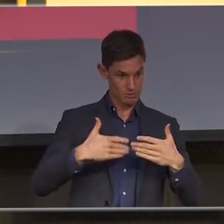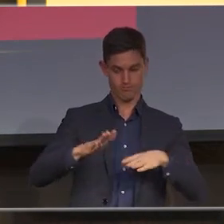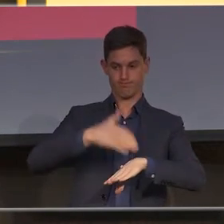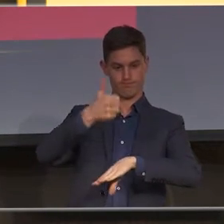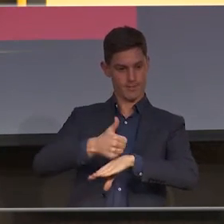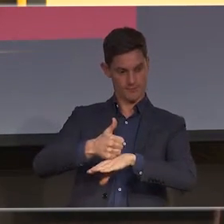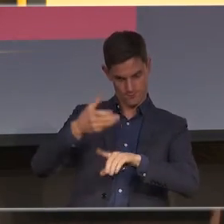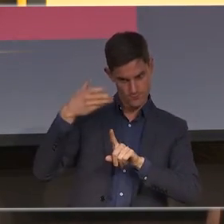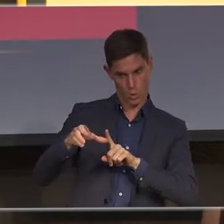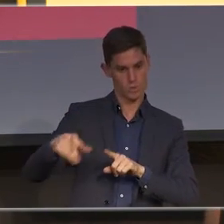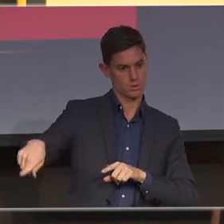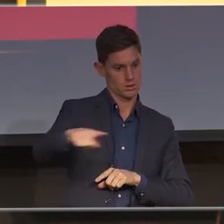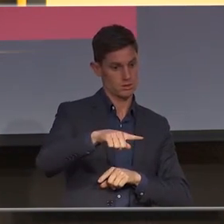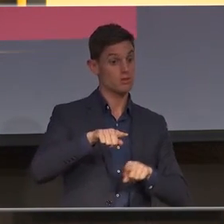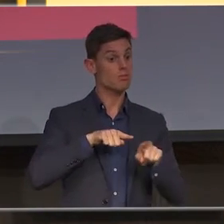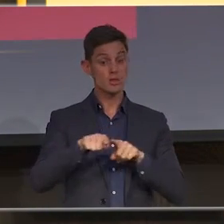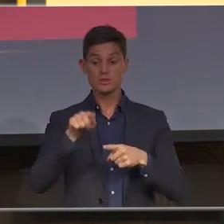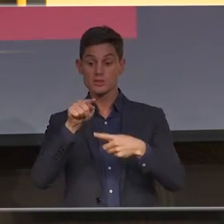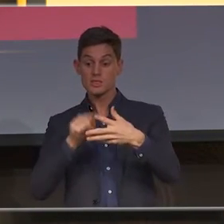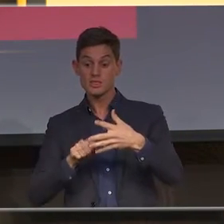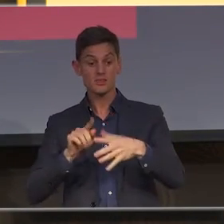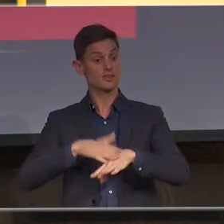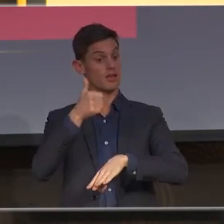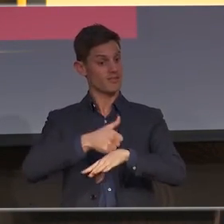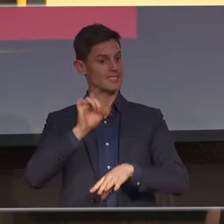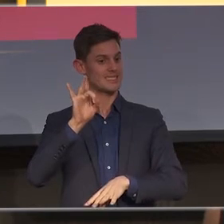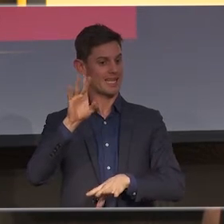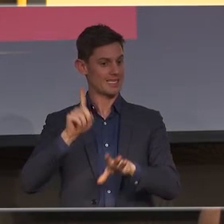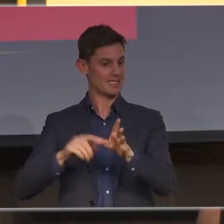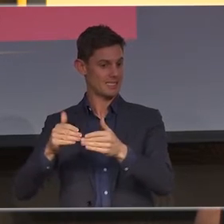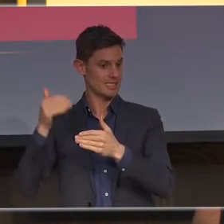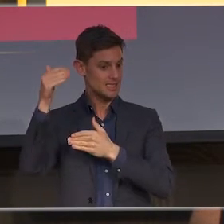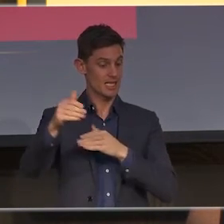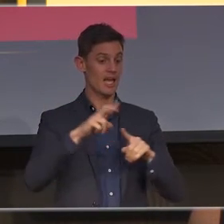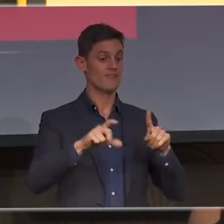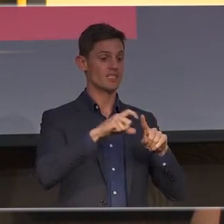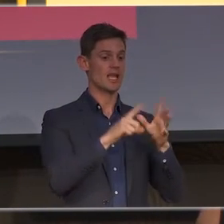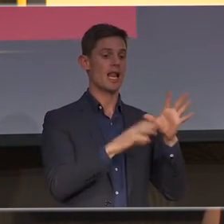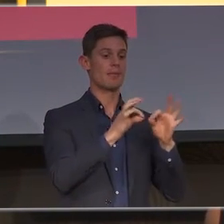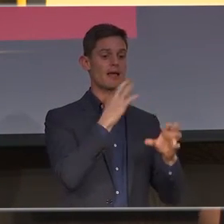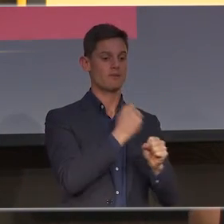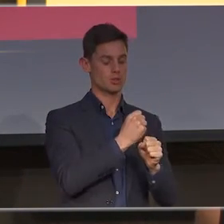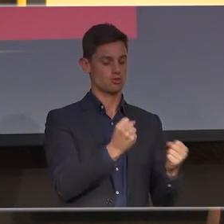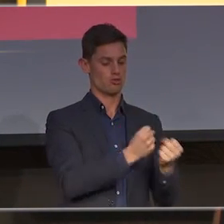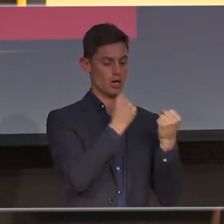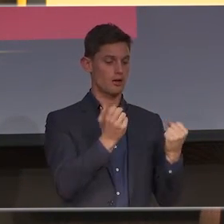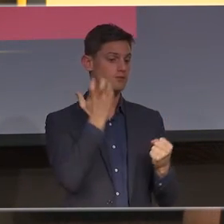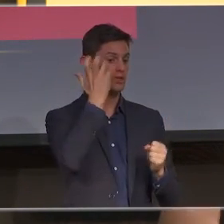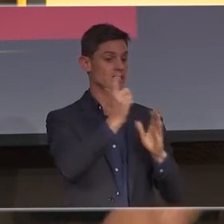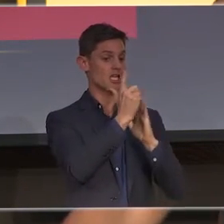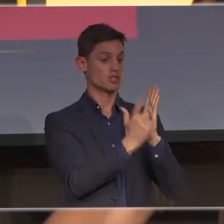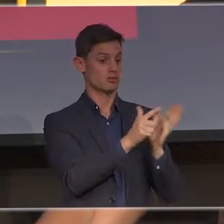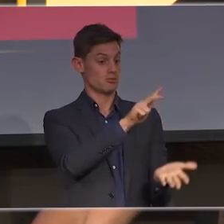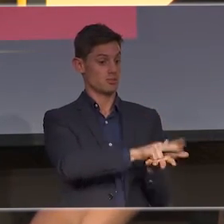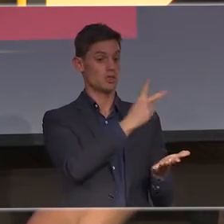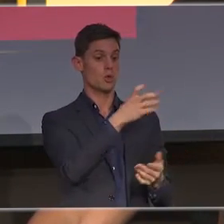people. Most of these measures were extended for 10 years by the federal Labor government's Stronger Futures legislation passed in